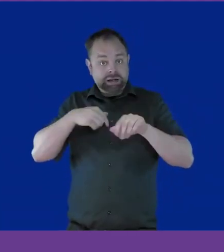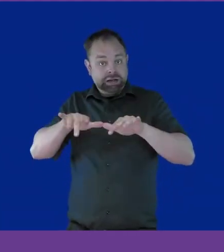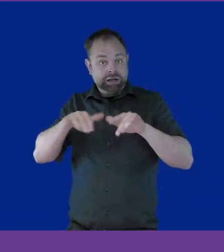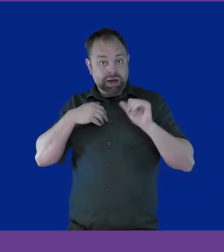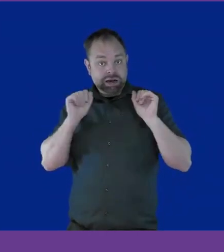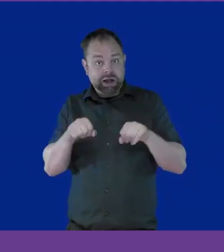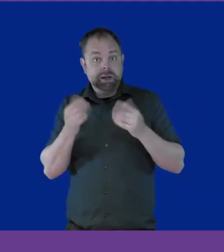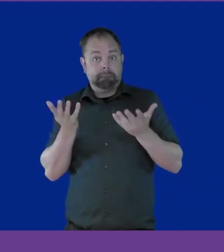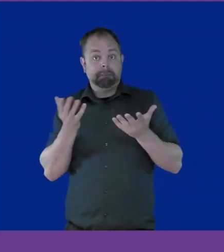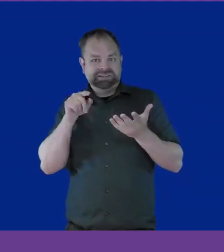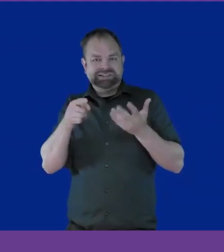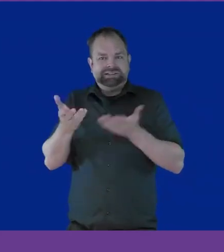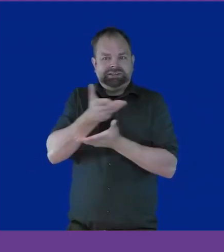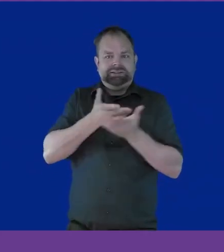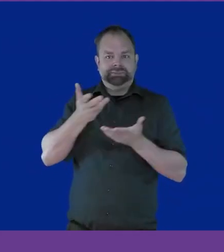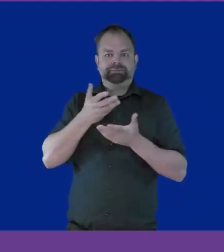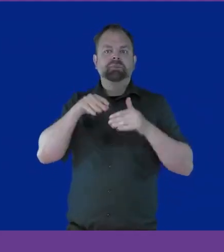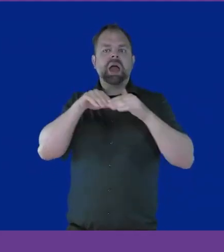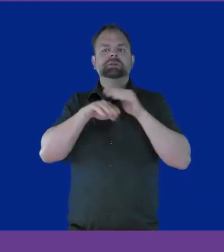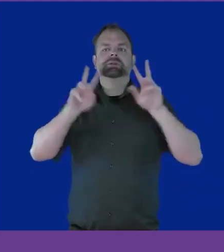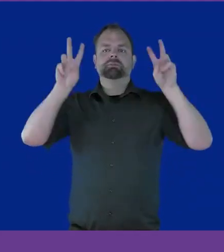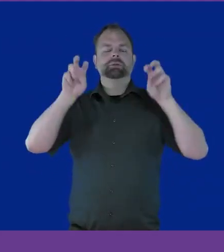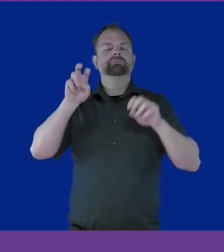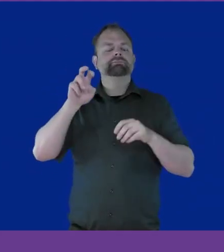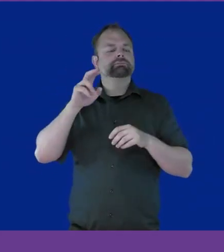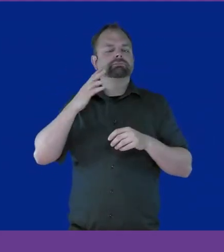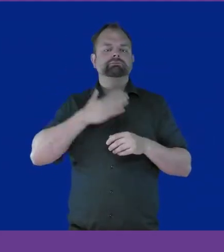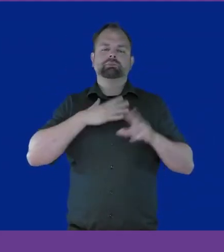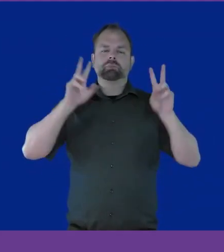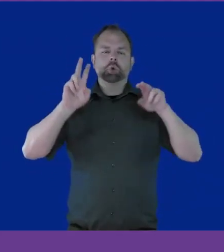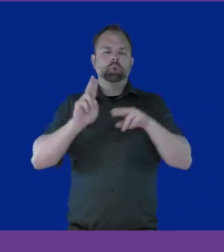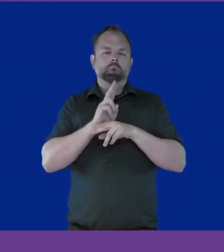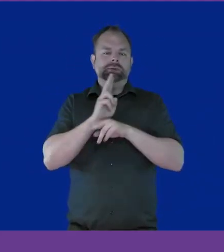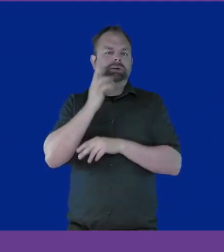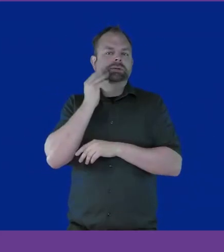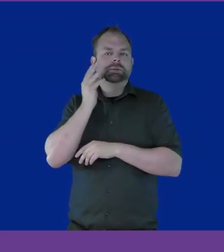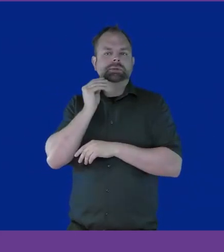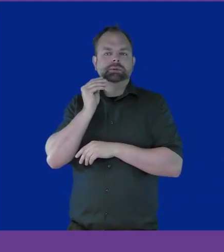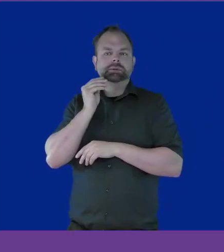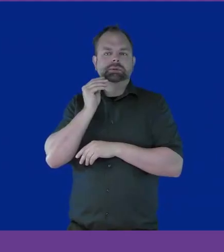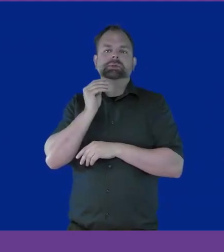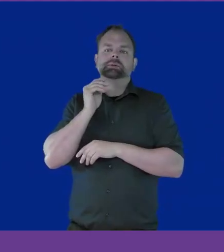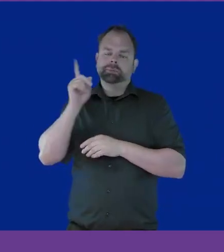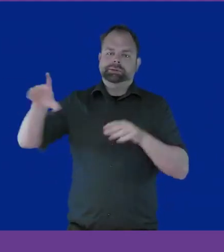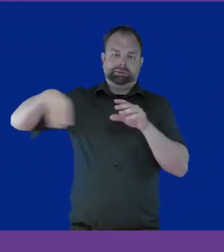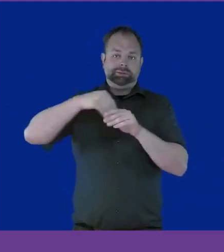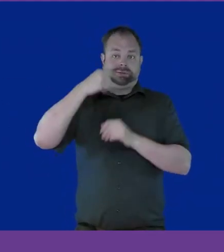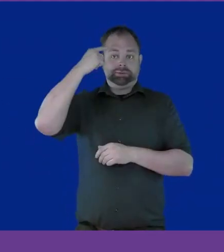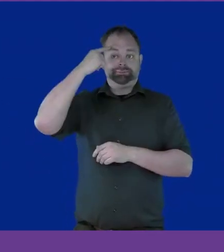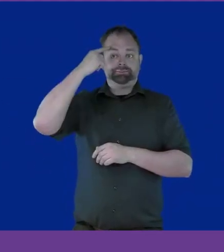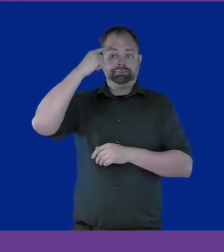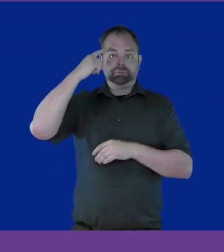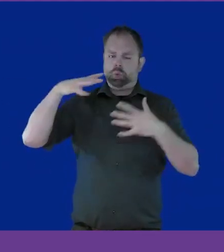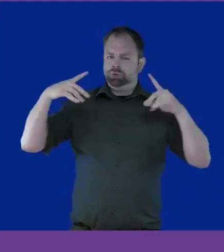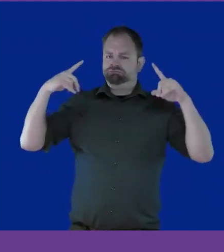1,400 categories of functional limitations. Can we expect the banking sector having the